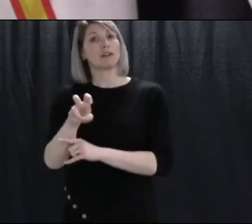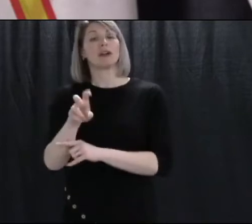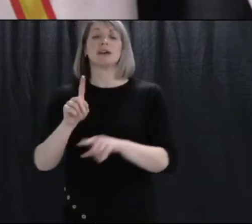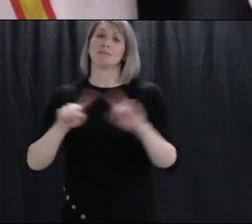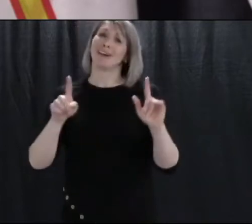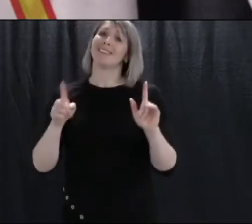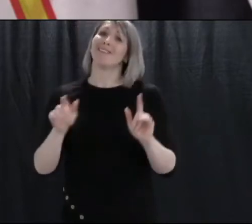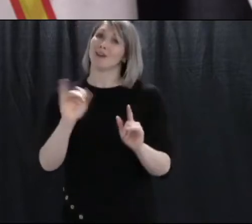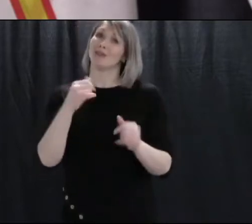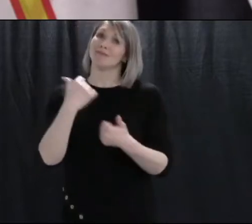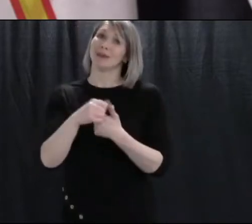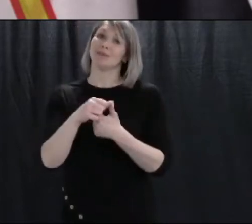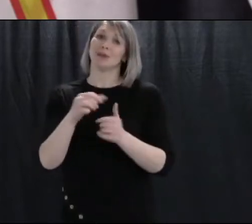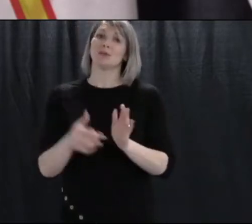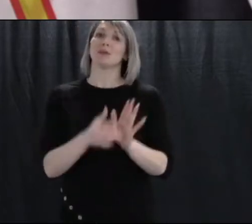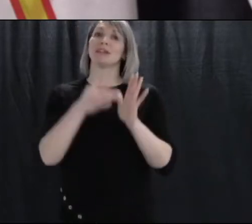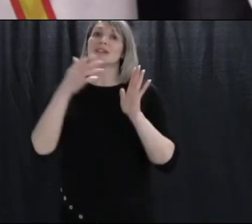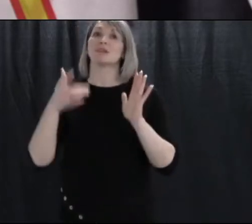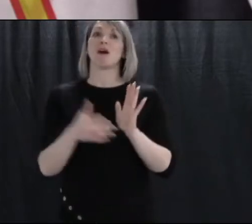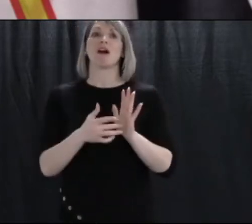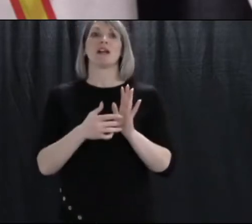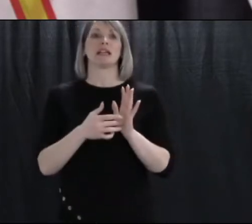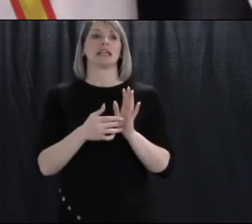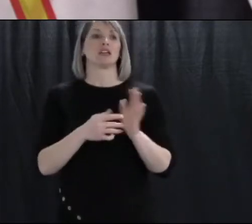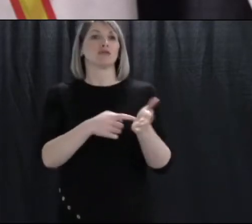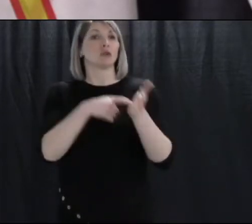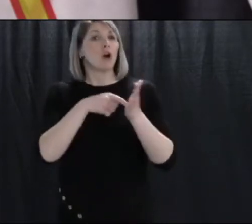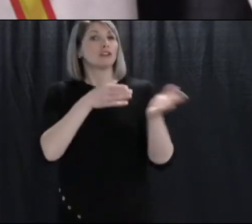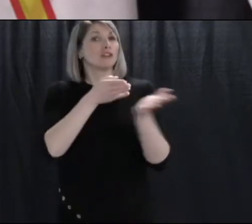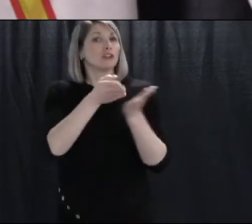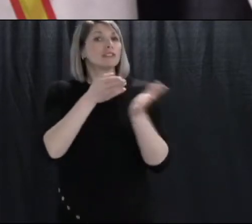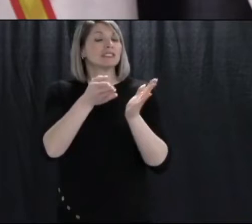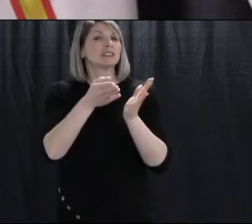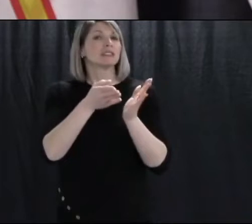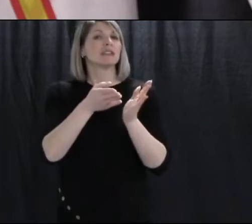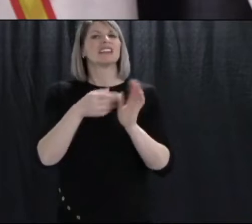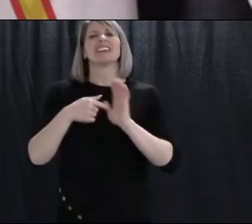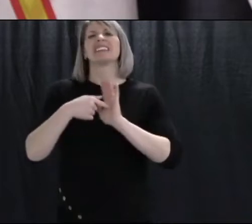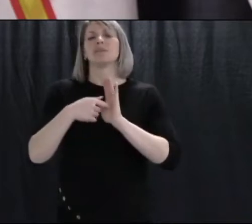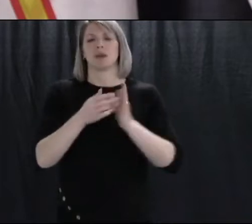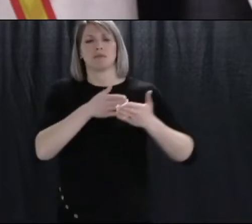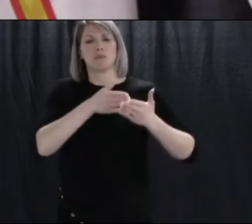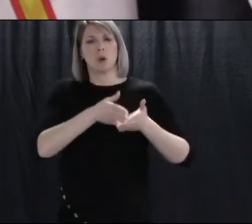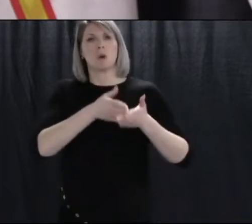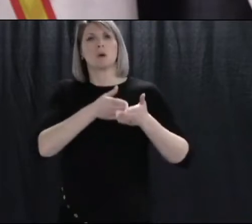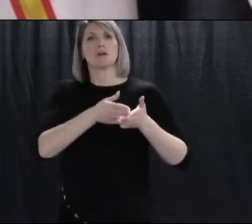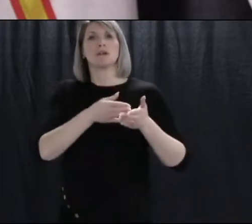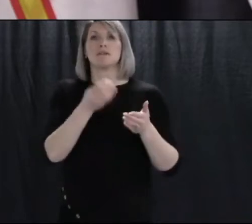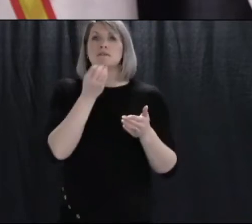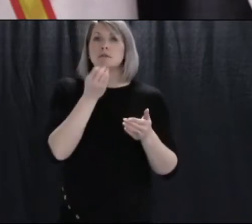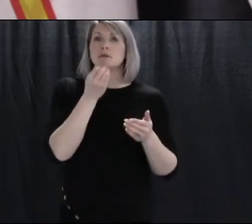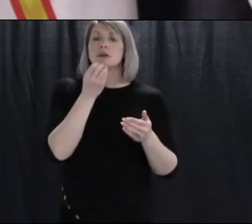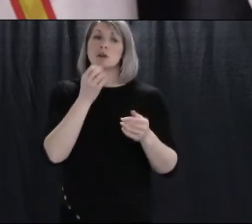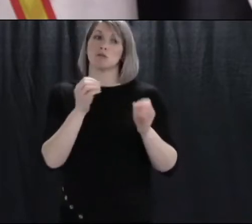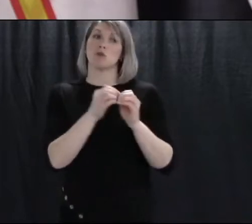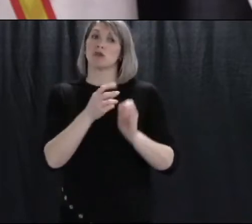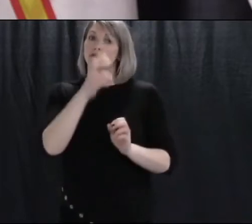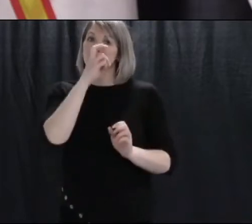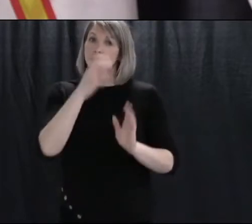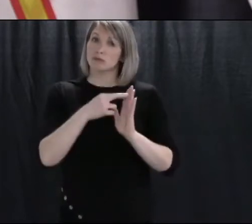people and essential services that would need to come into our province. As an example, through Marine Atlantic now, there's some firm